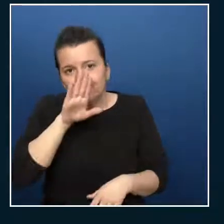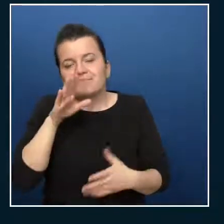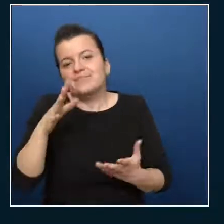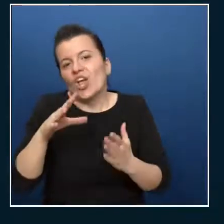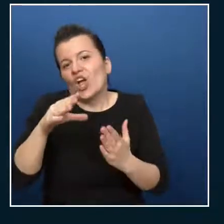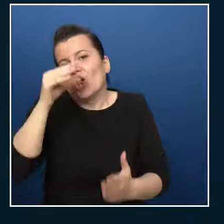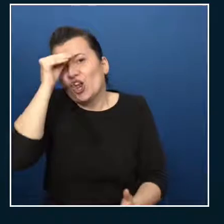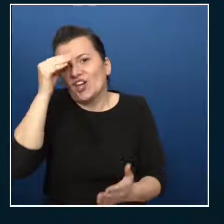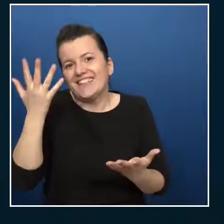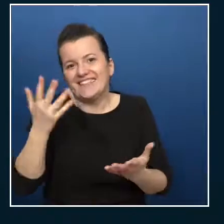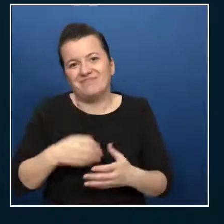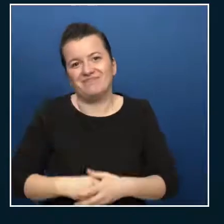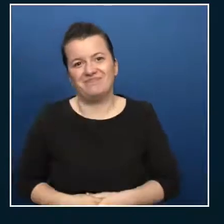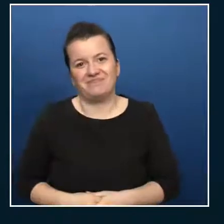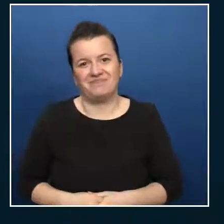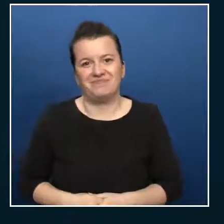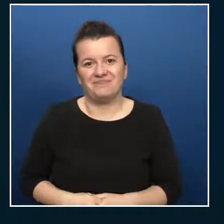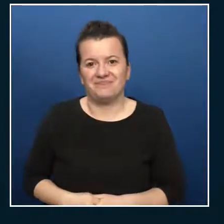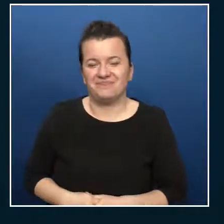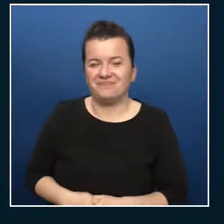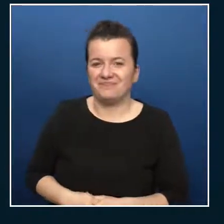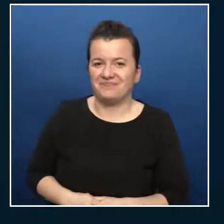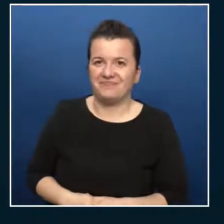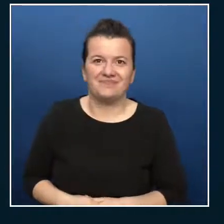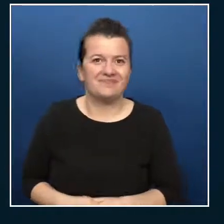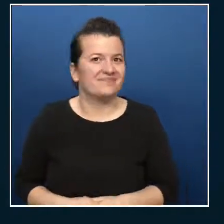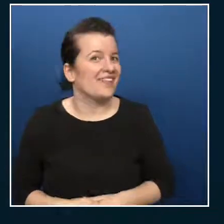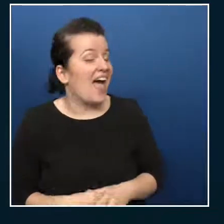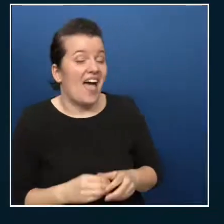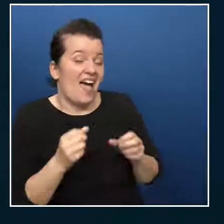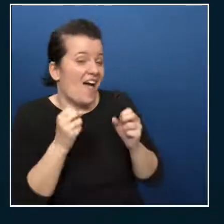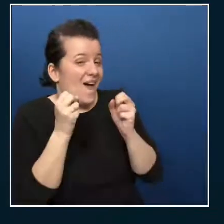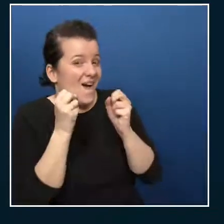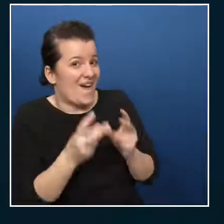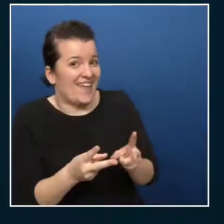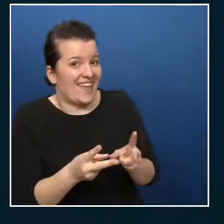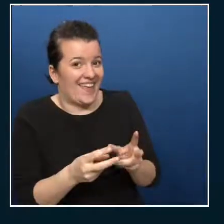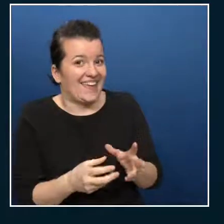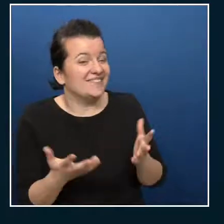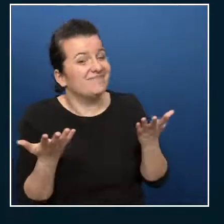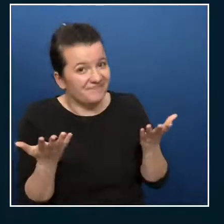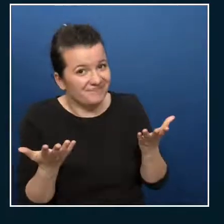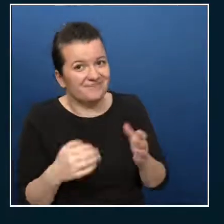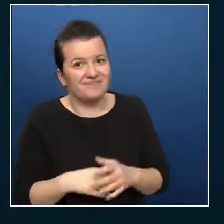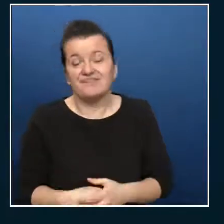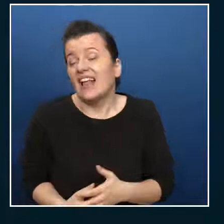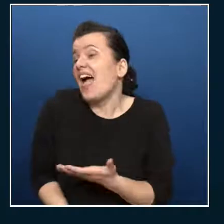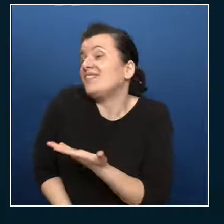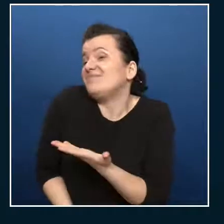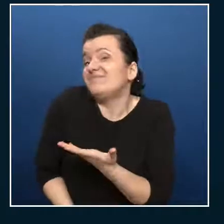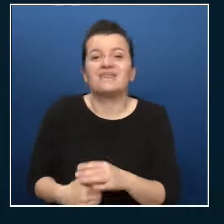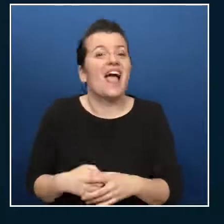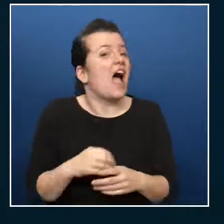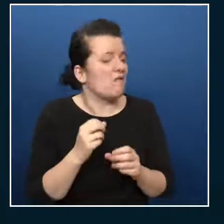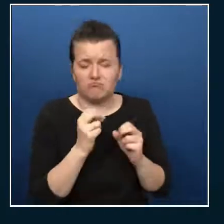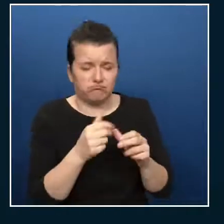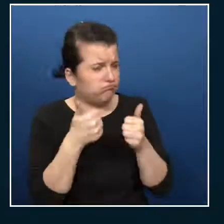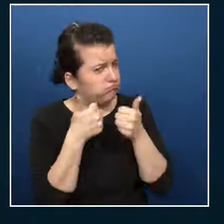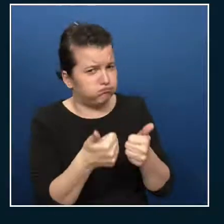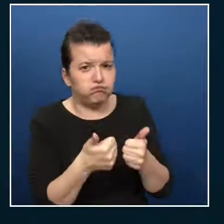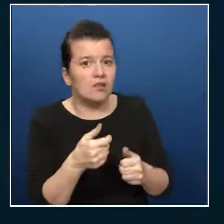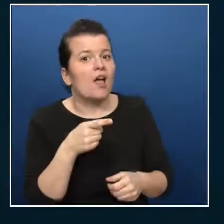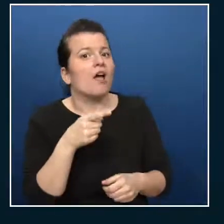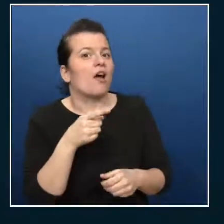Okay. Oh, that's a Yes. great response. So, yeah, you know, but it's great. And you mentioned that you lack the